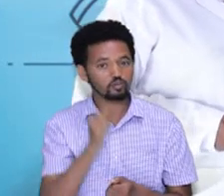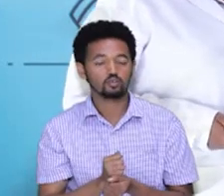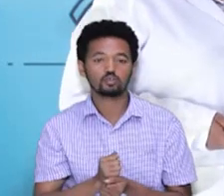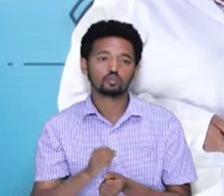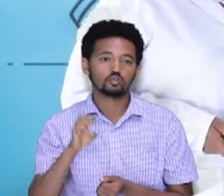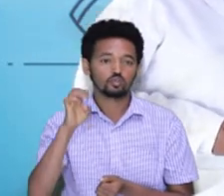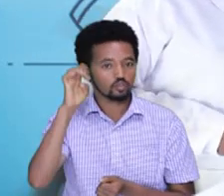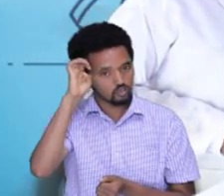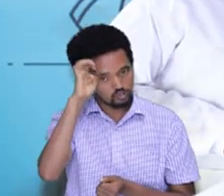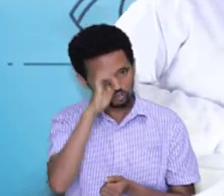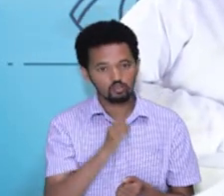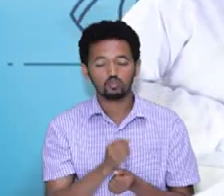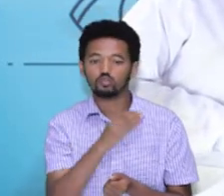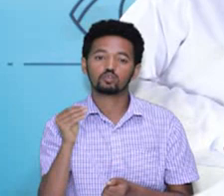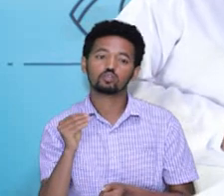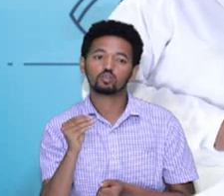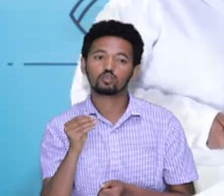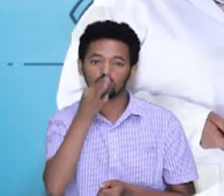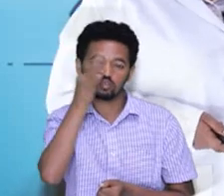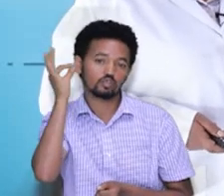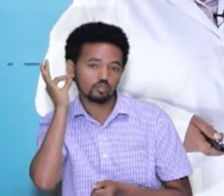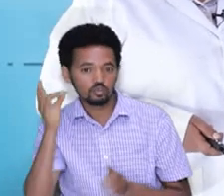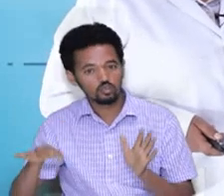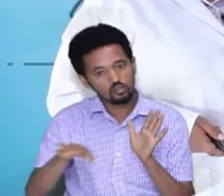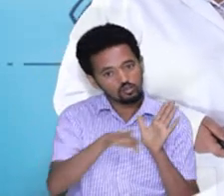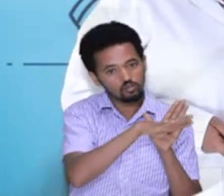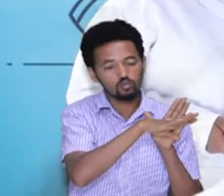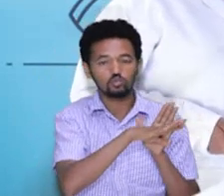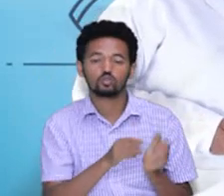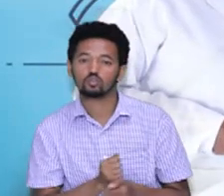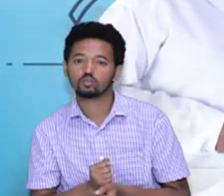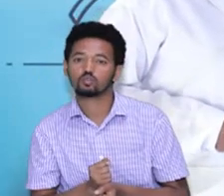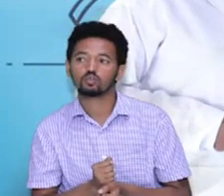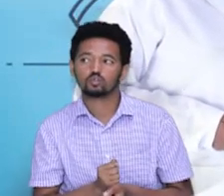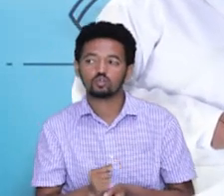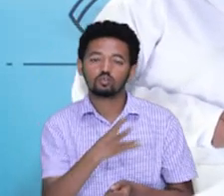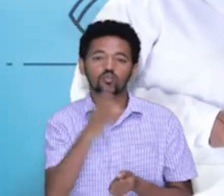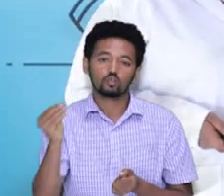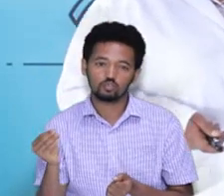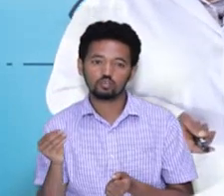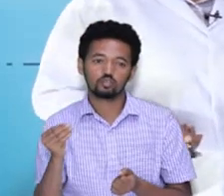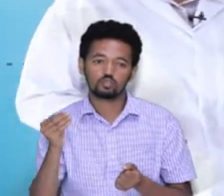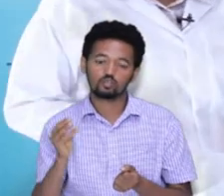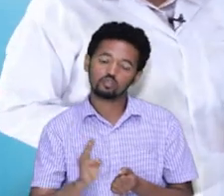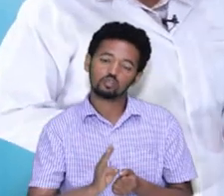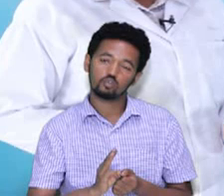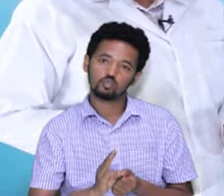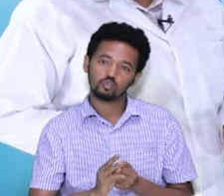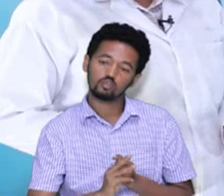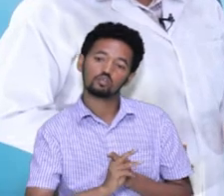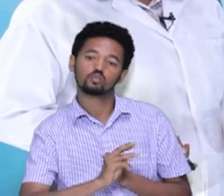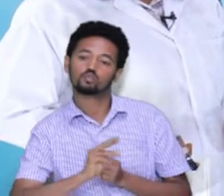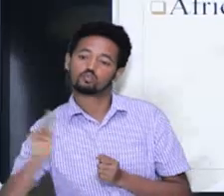Asia, west of the Indian Ocean, north of the Southern Ocean, and east of the Atlantic